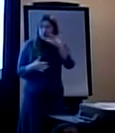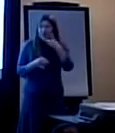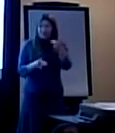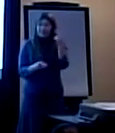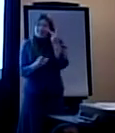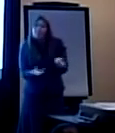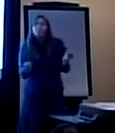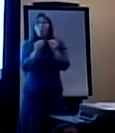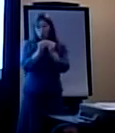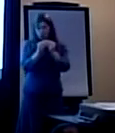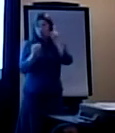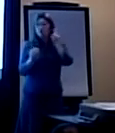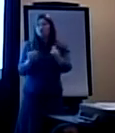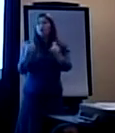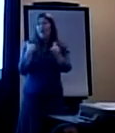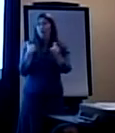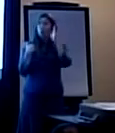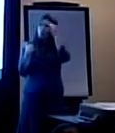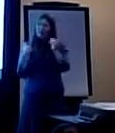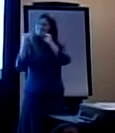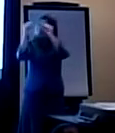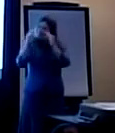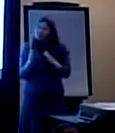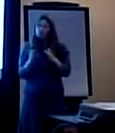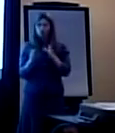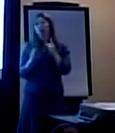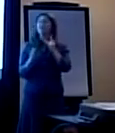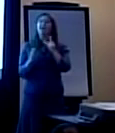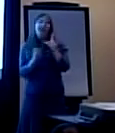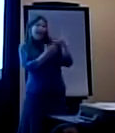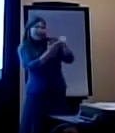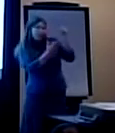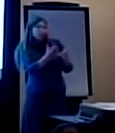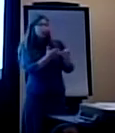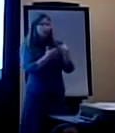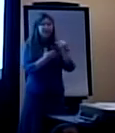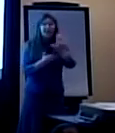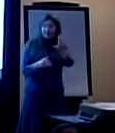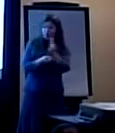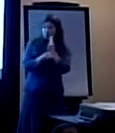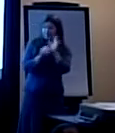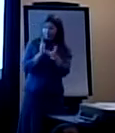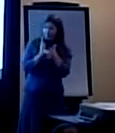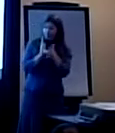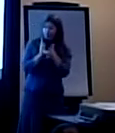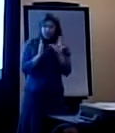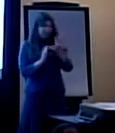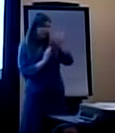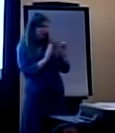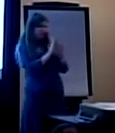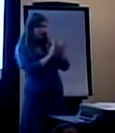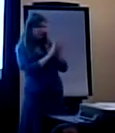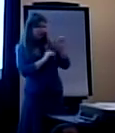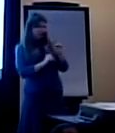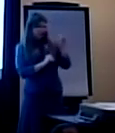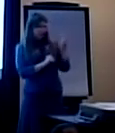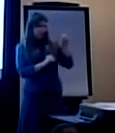Because teachers and learners are the greatest source of innovation for any company or software company trying to develop for those